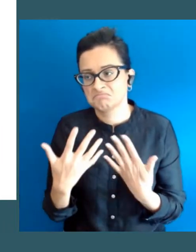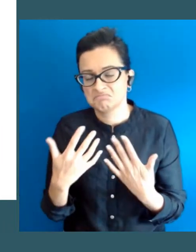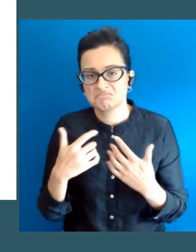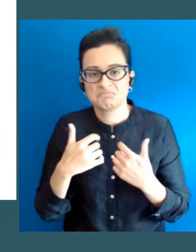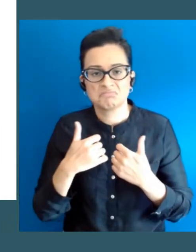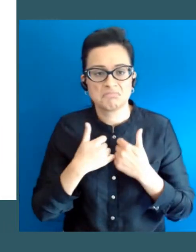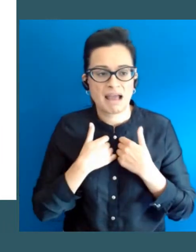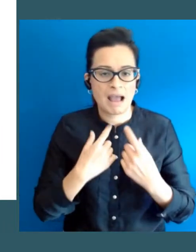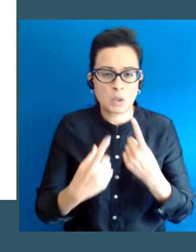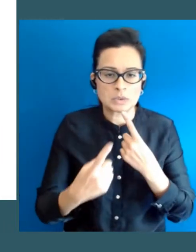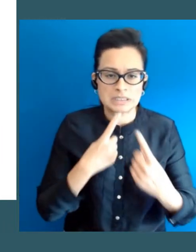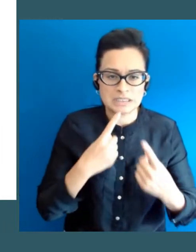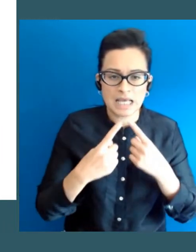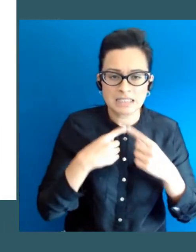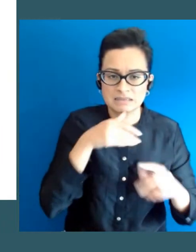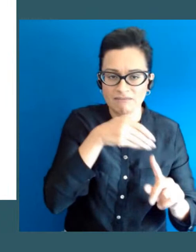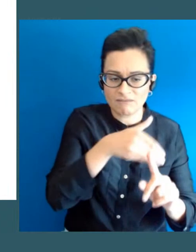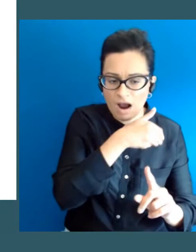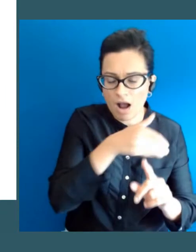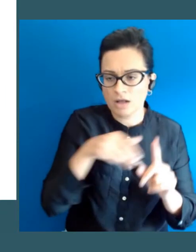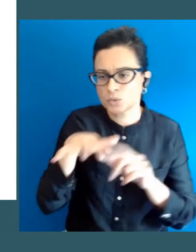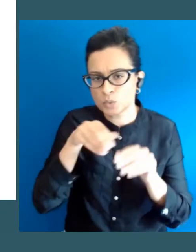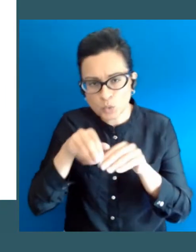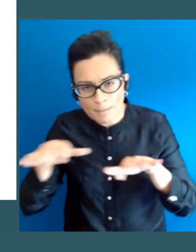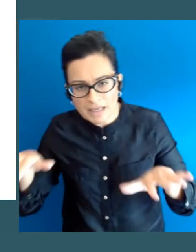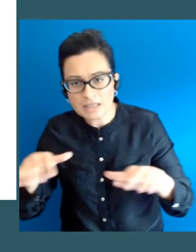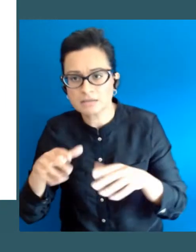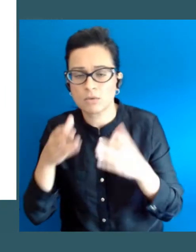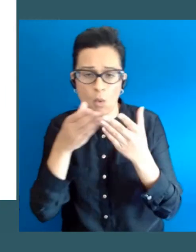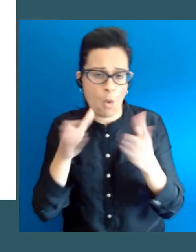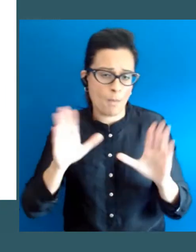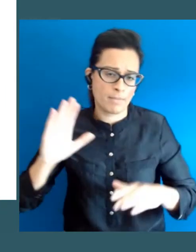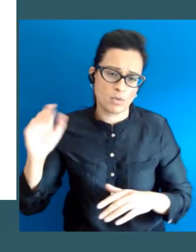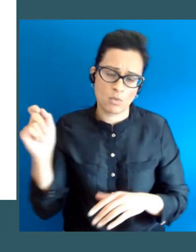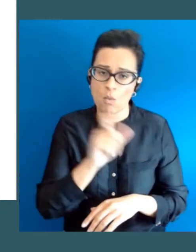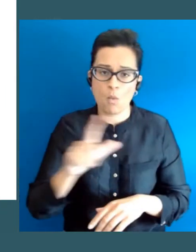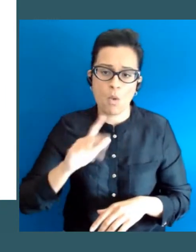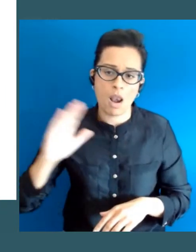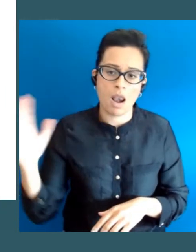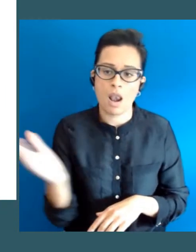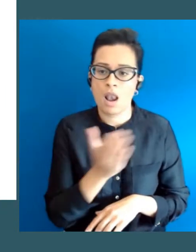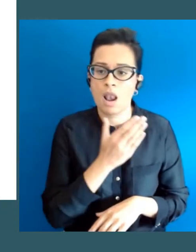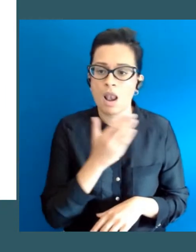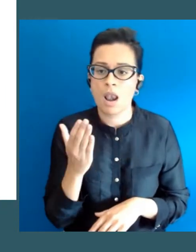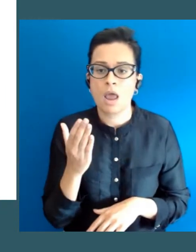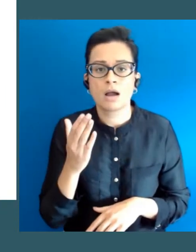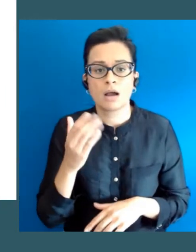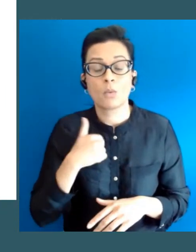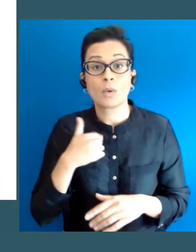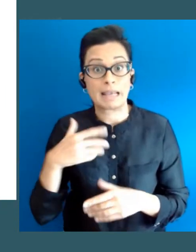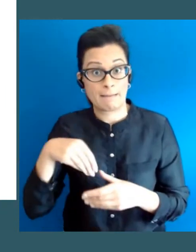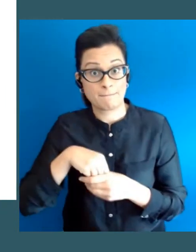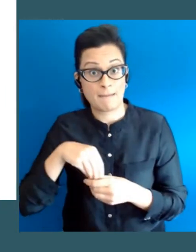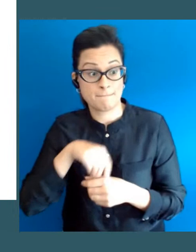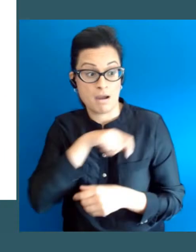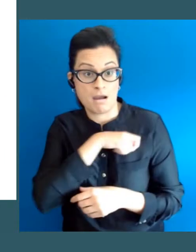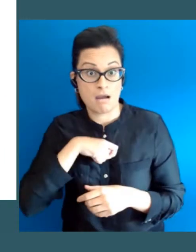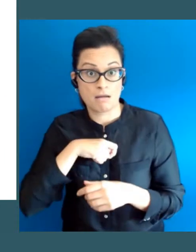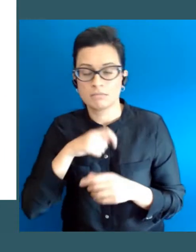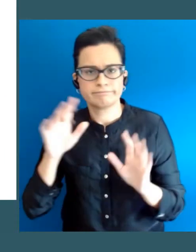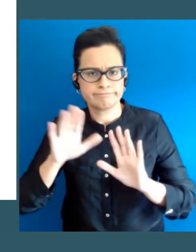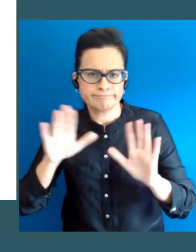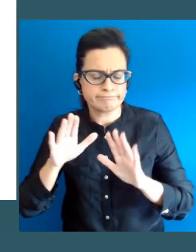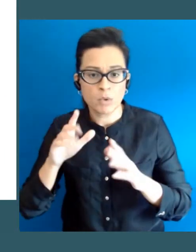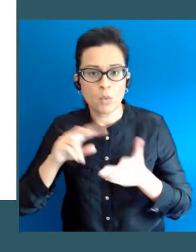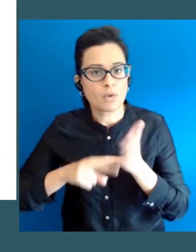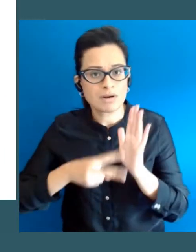and social media, etc. So it's open to all. We're not a membership organisation, so all our resources, everything is free